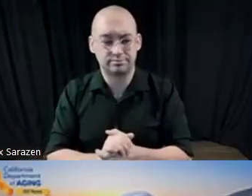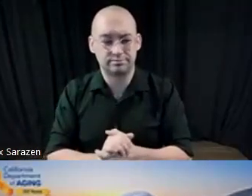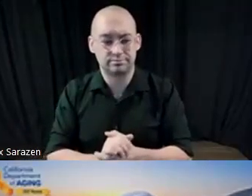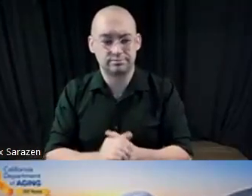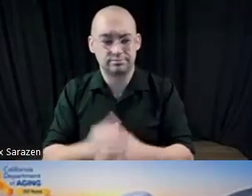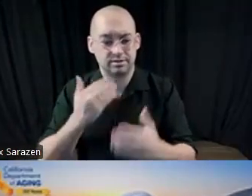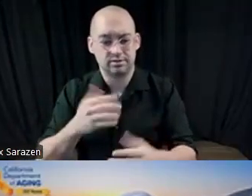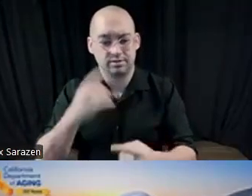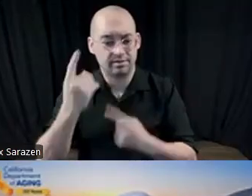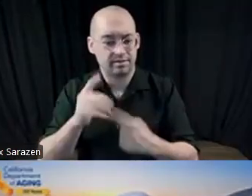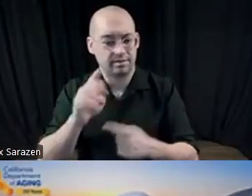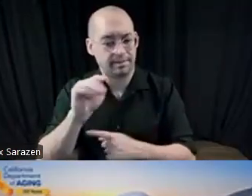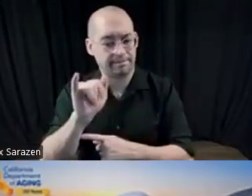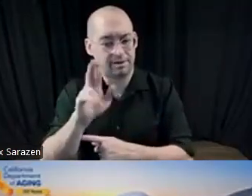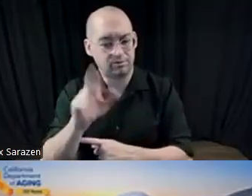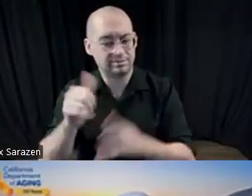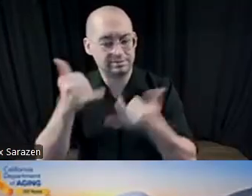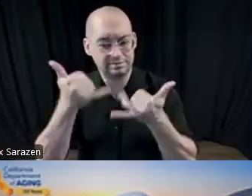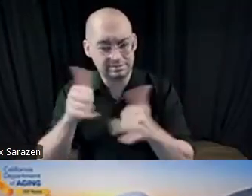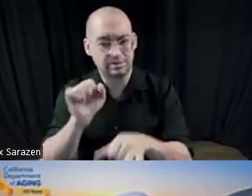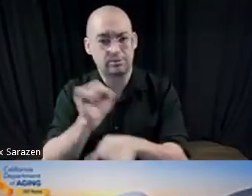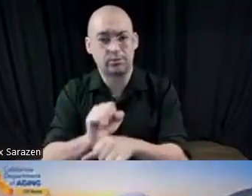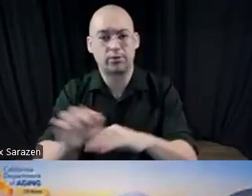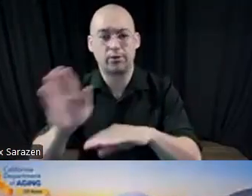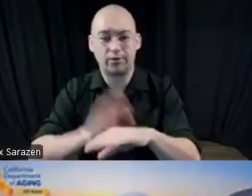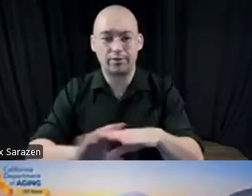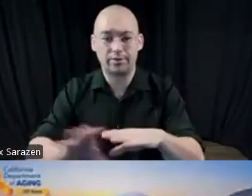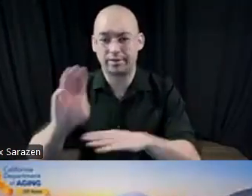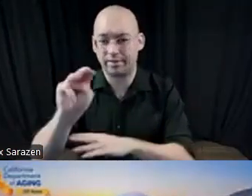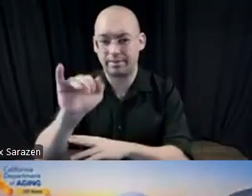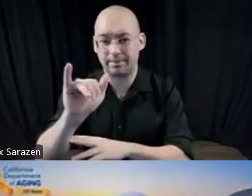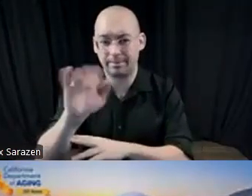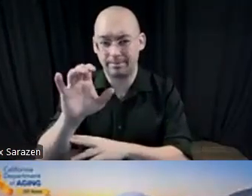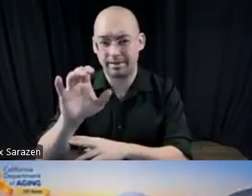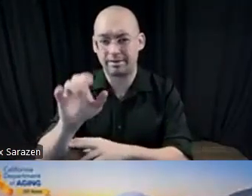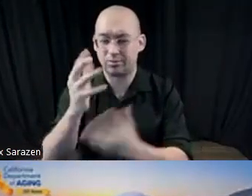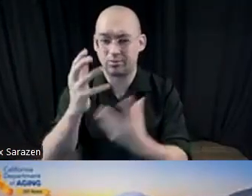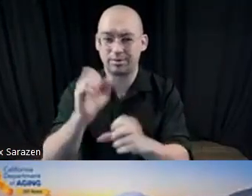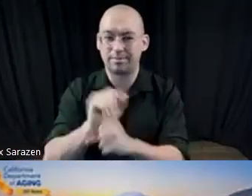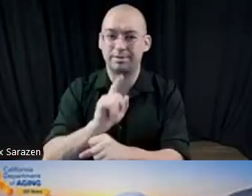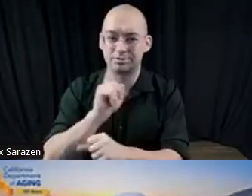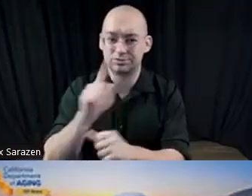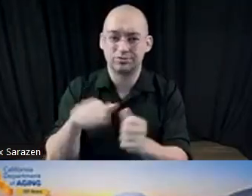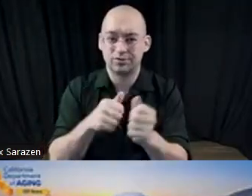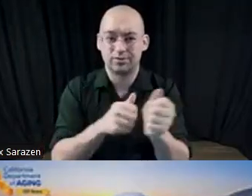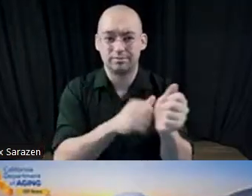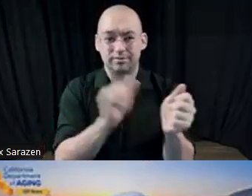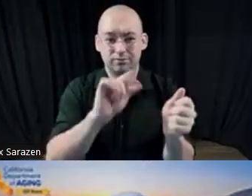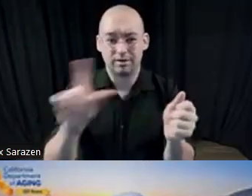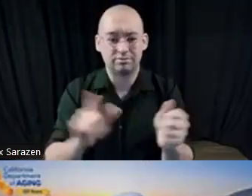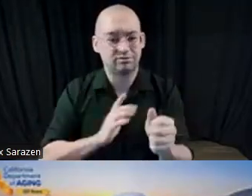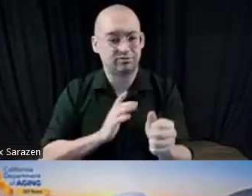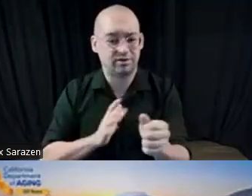still working on her microphone, and I want to just make sure we get to everyone else. It's all right. We're going to come back to